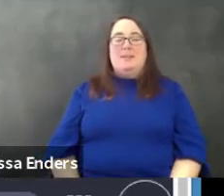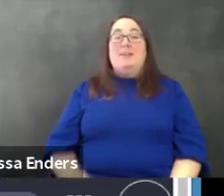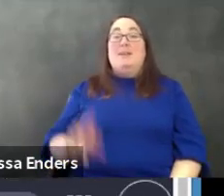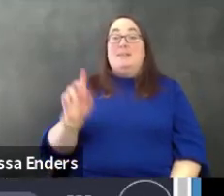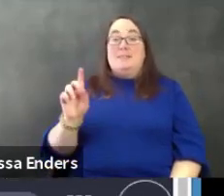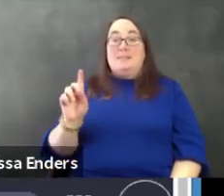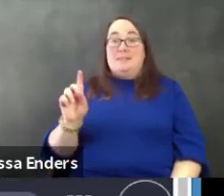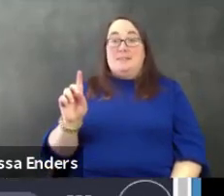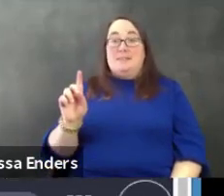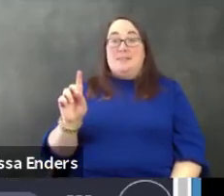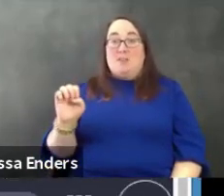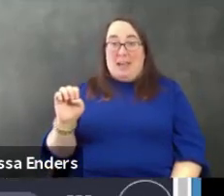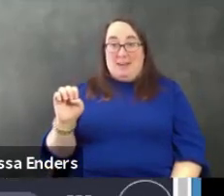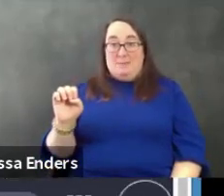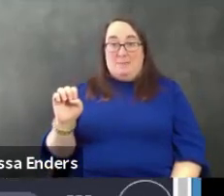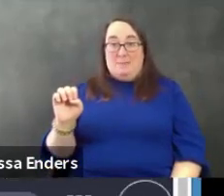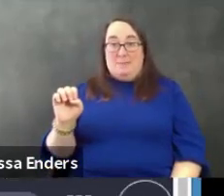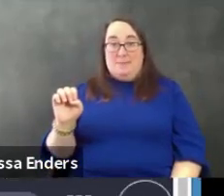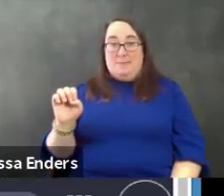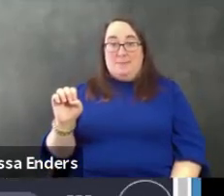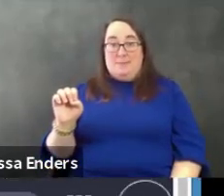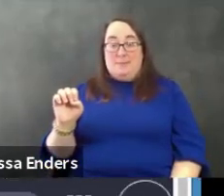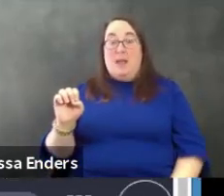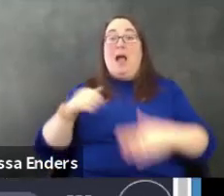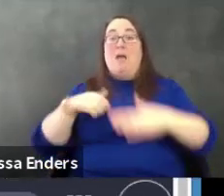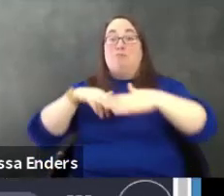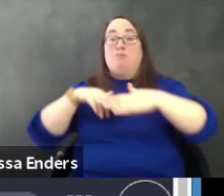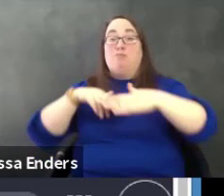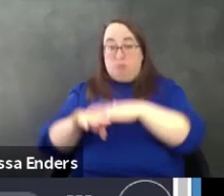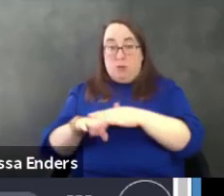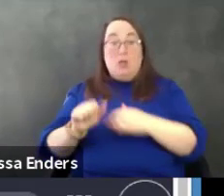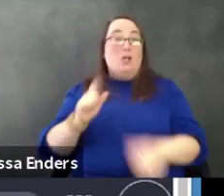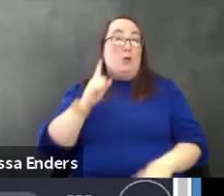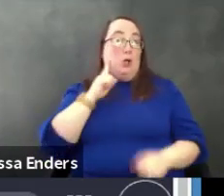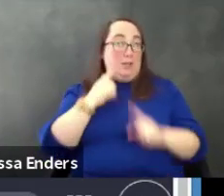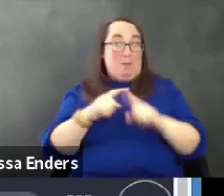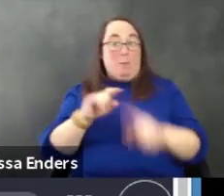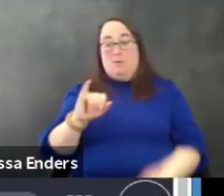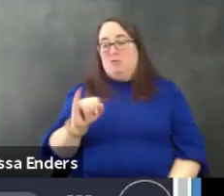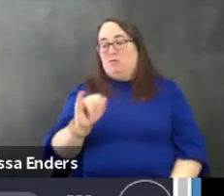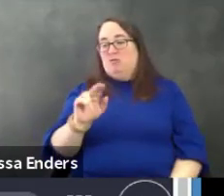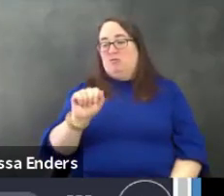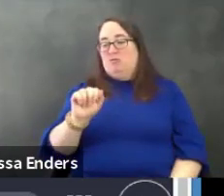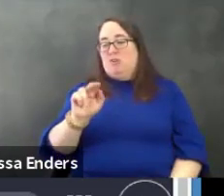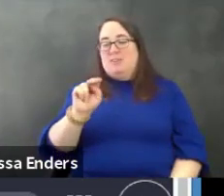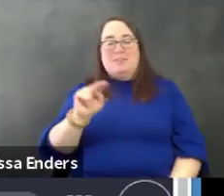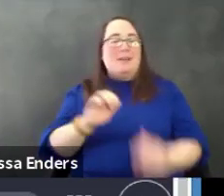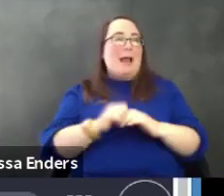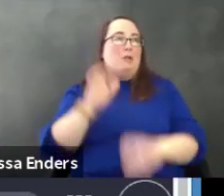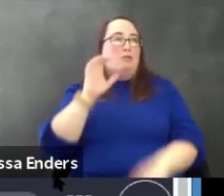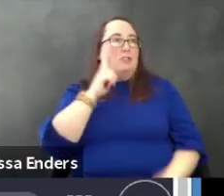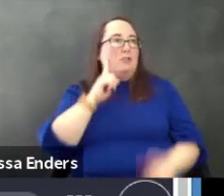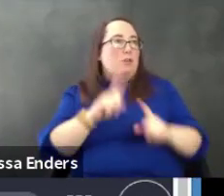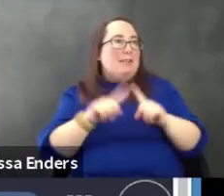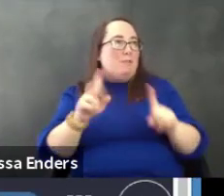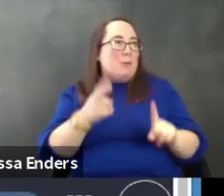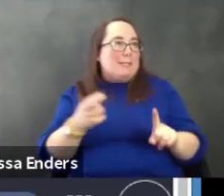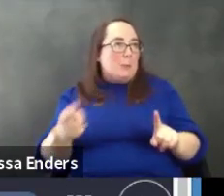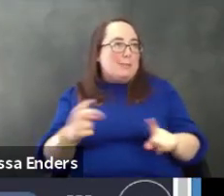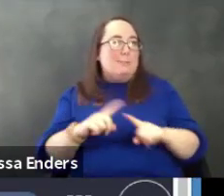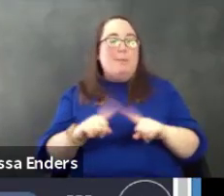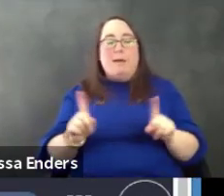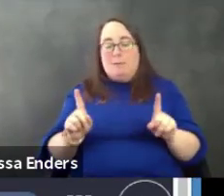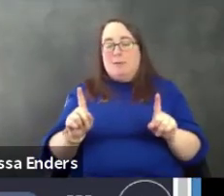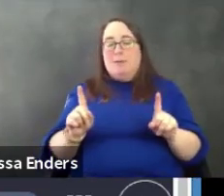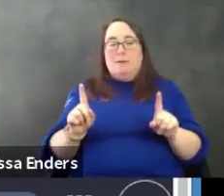Education, and I'm in, and you heard from Justin earlier and some other folks about how you search for different resources. But right now I'm going to go in,